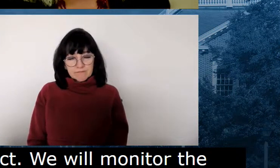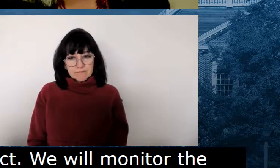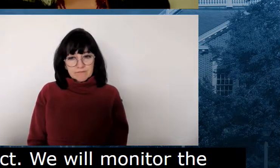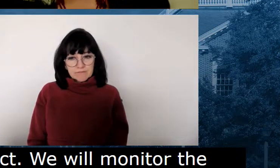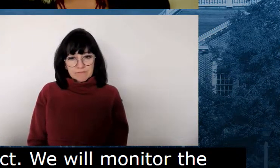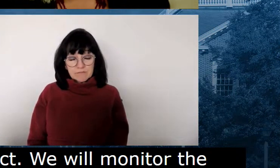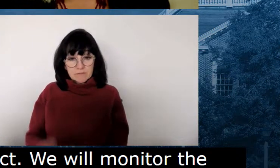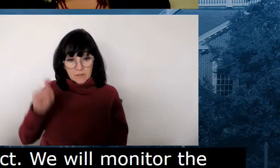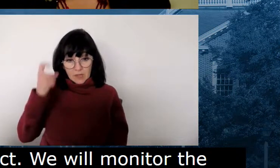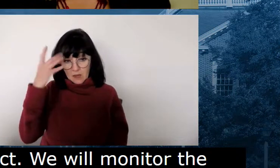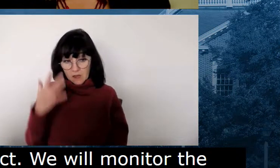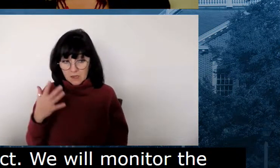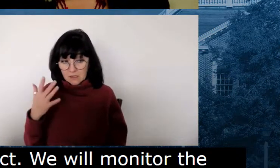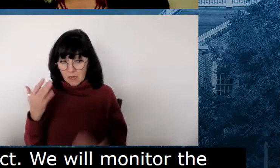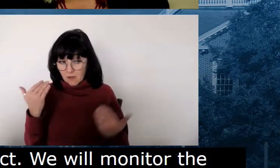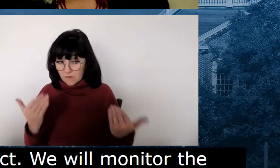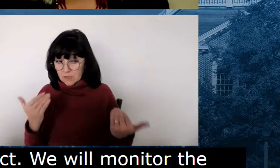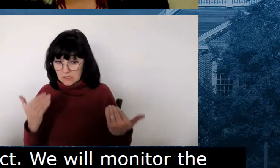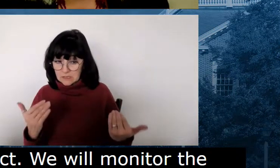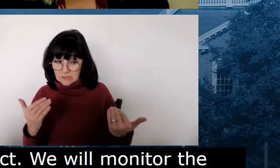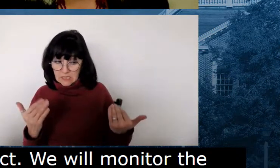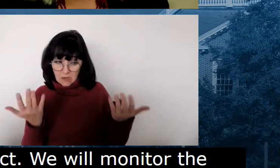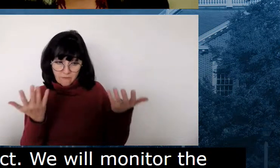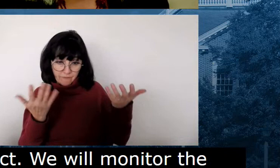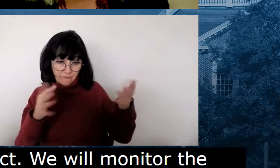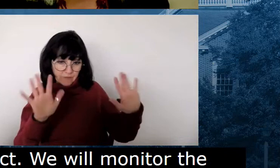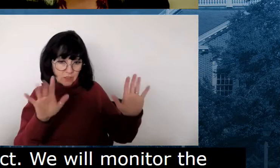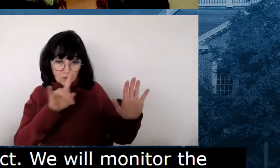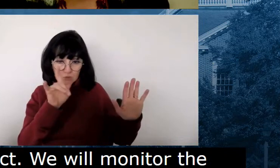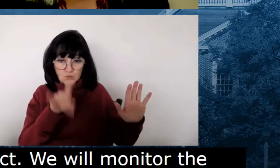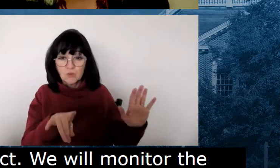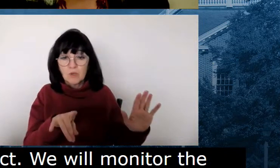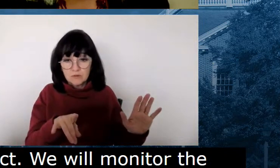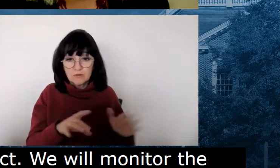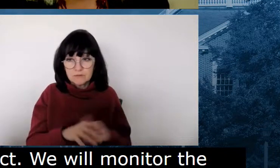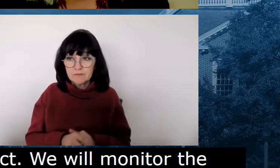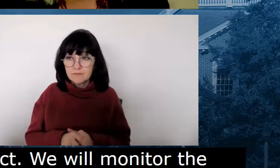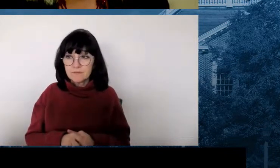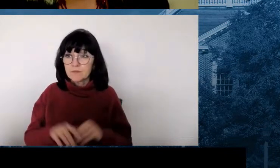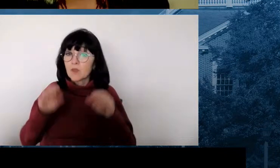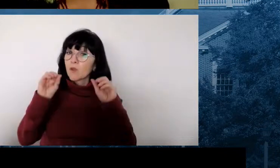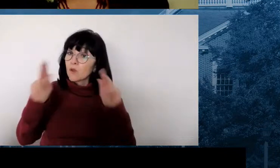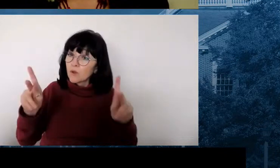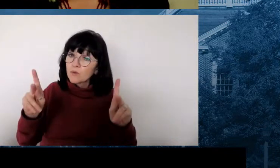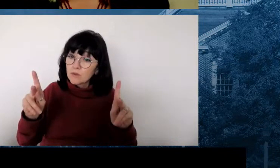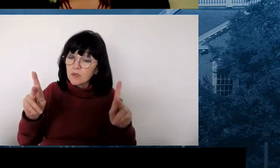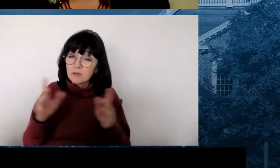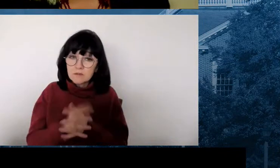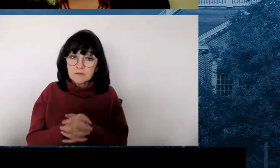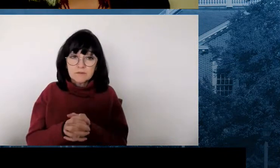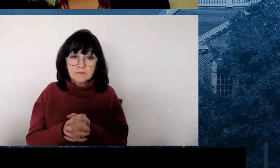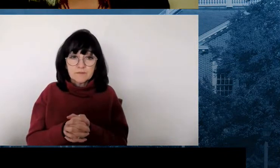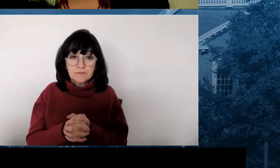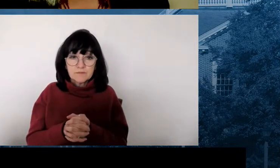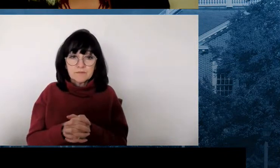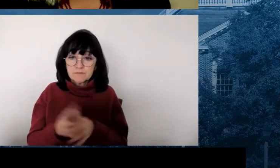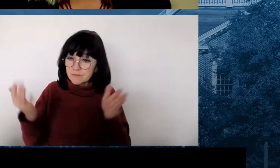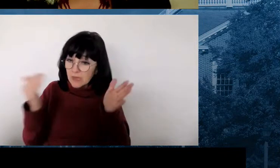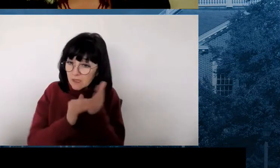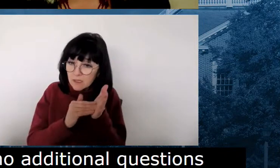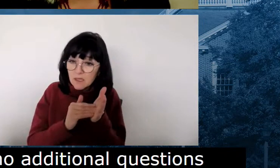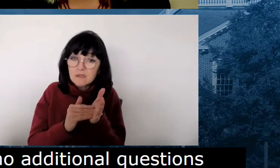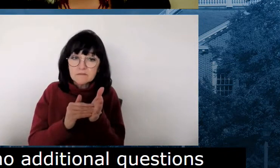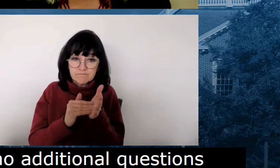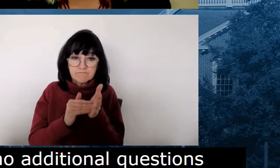Governor, it looks like we have no additional questions from the press. All right, then. So again, we